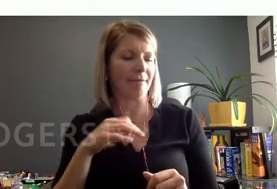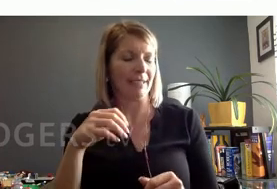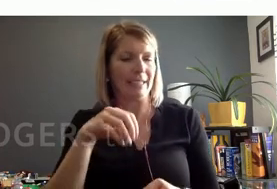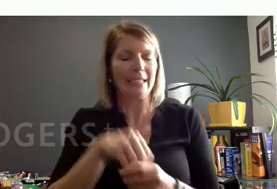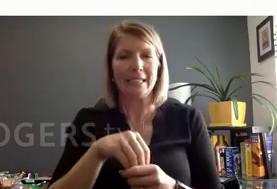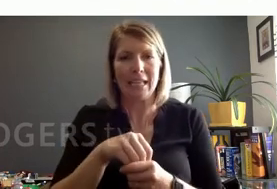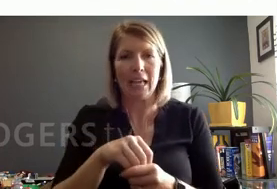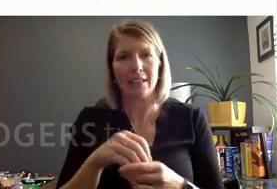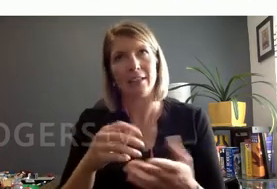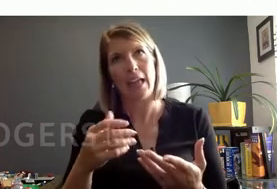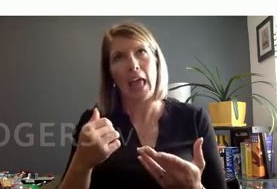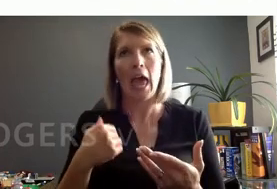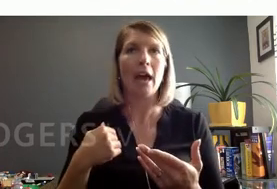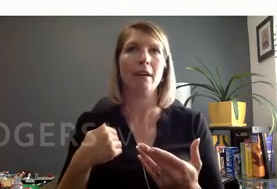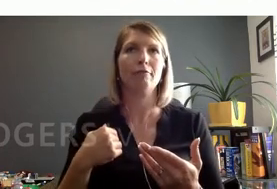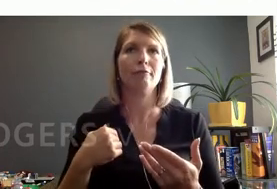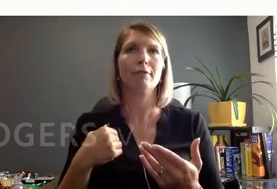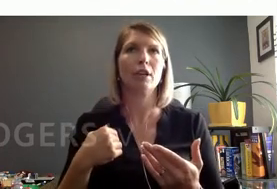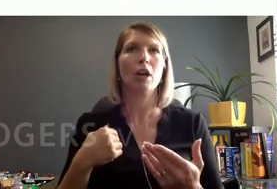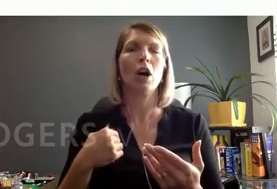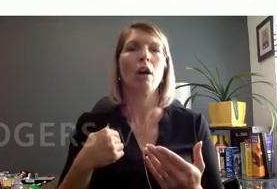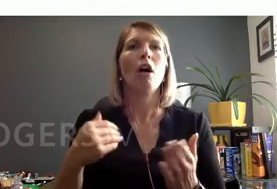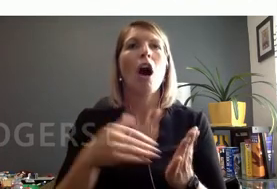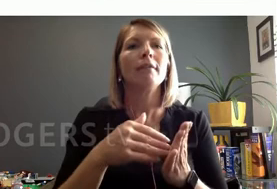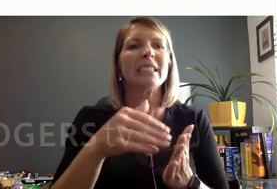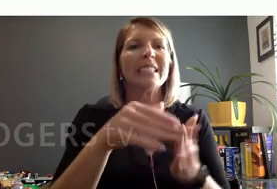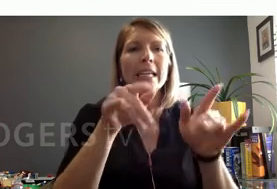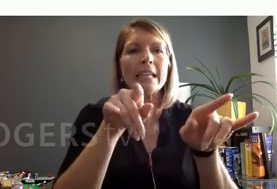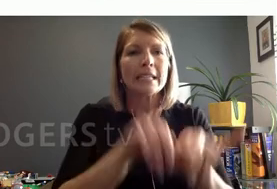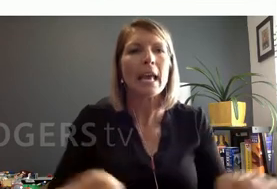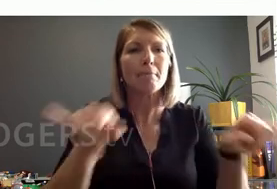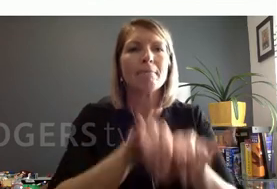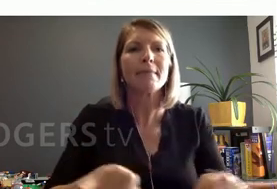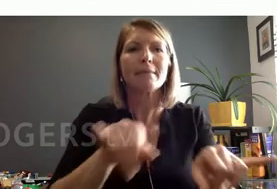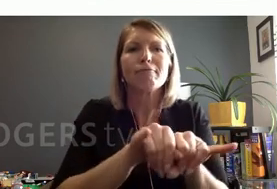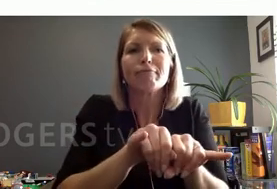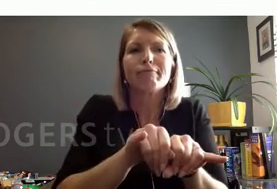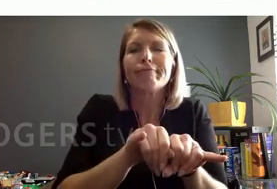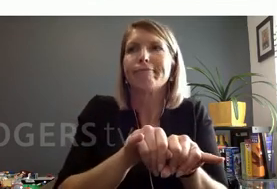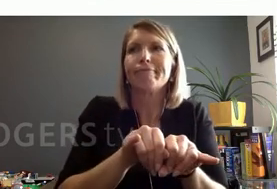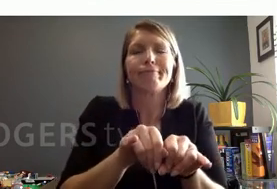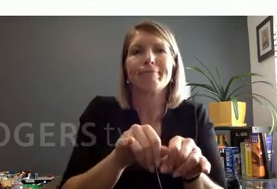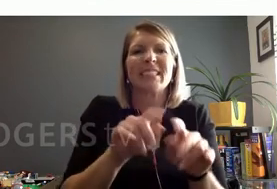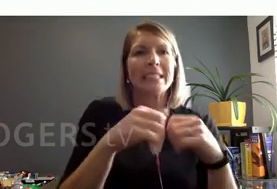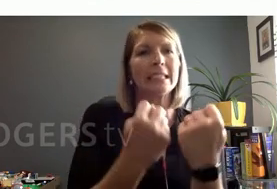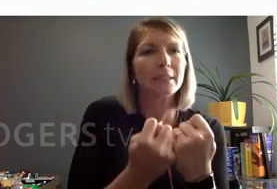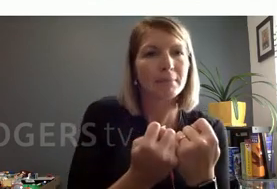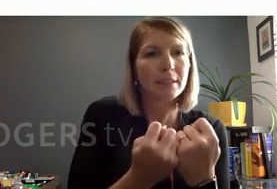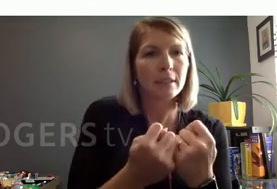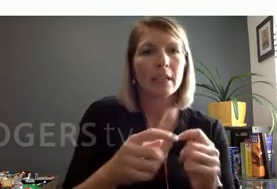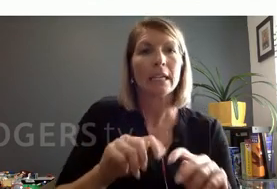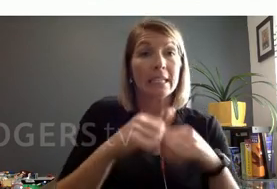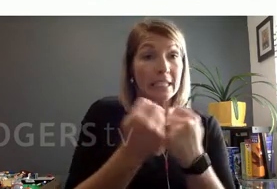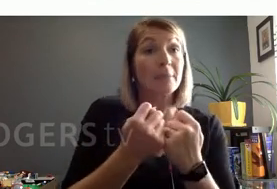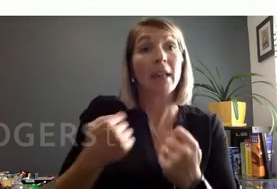and I'll say efforts, such as our employee resource groups. So we've got specialized teams inside of Newfoundland and right across the